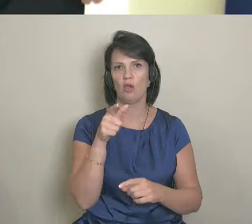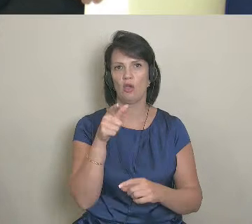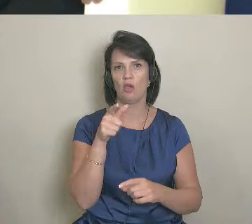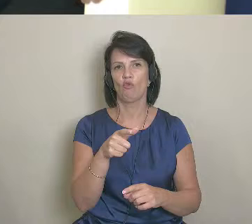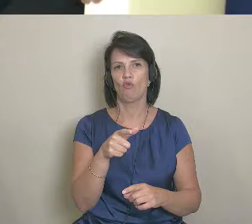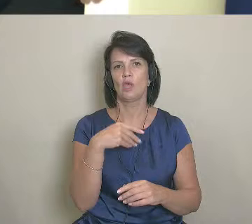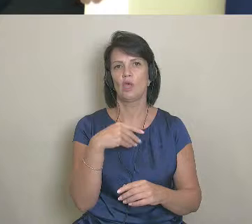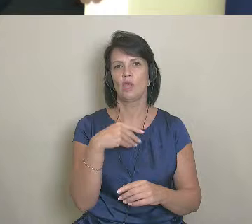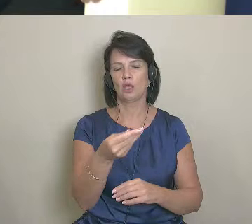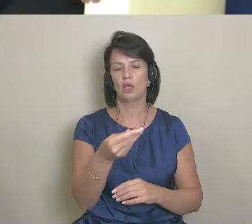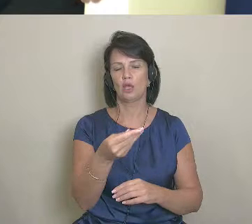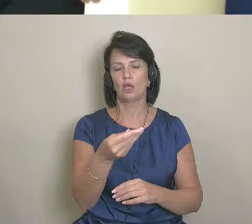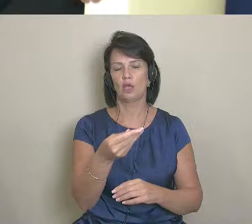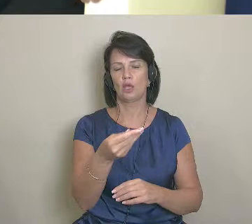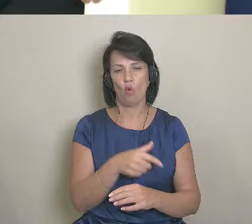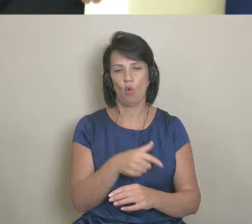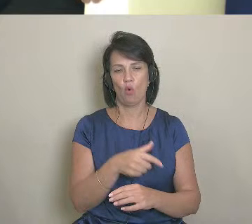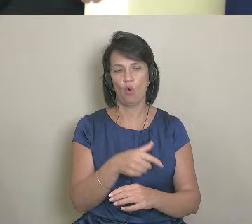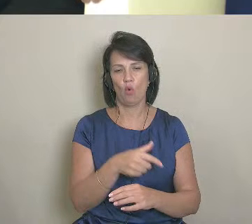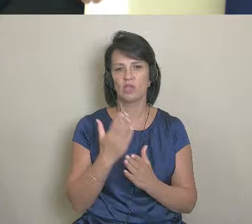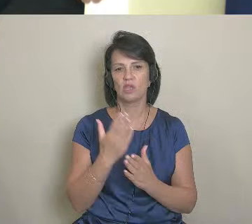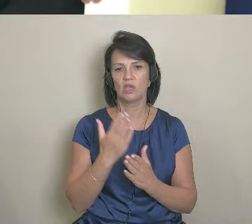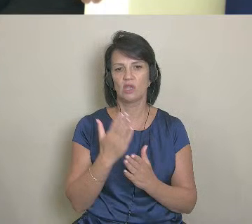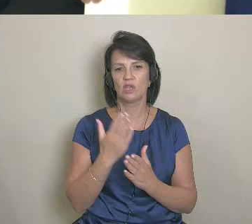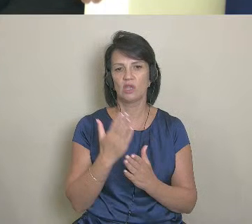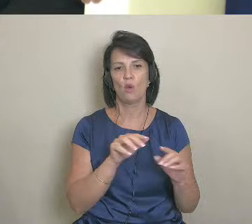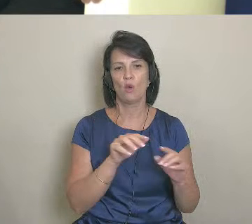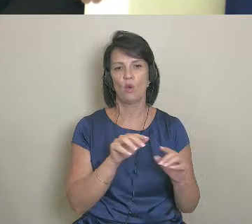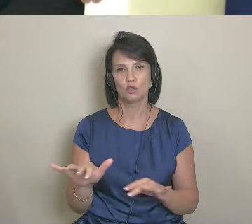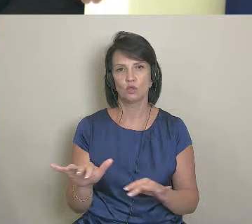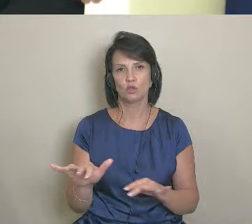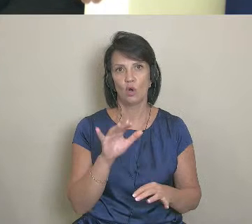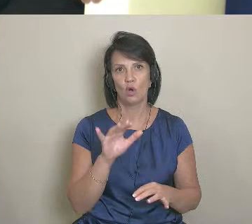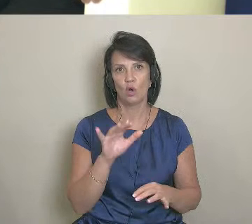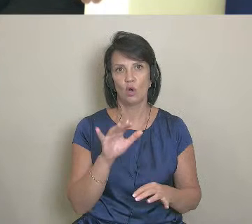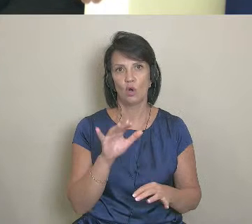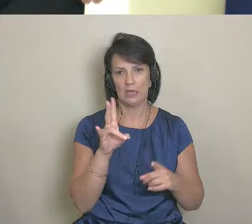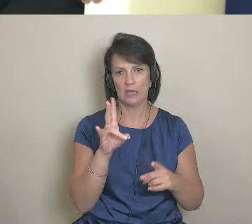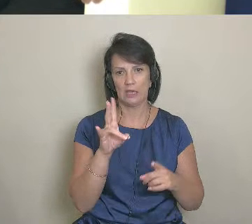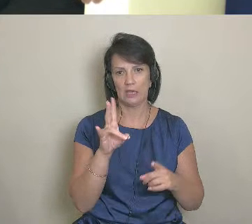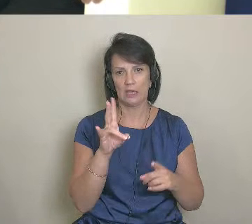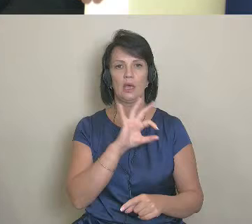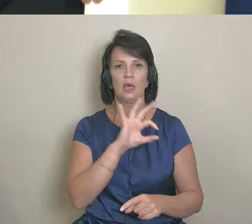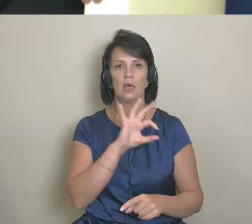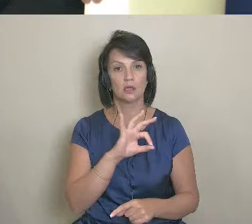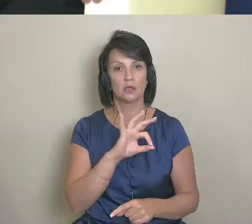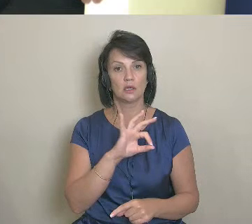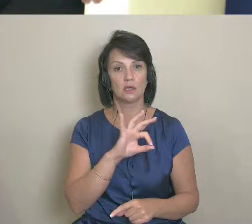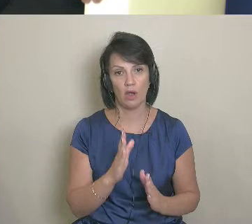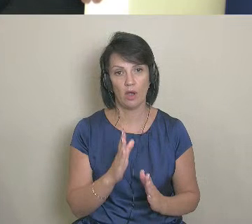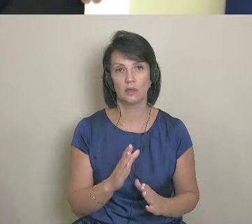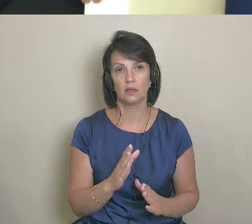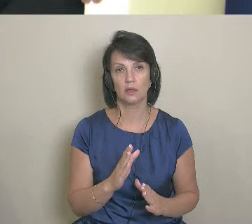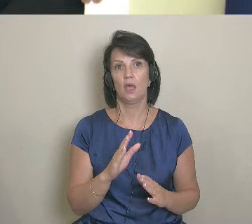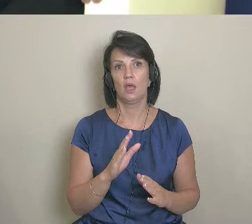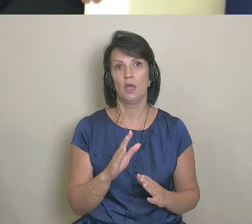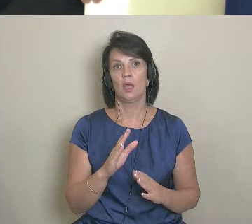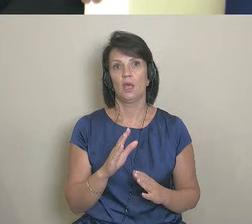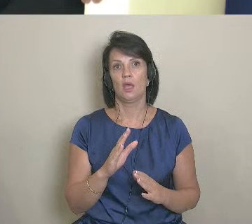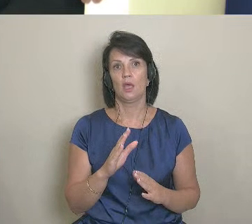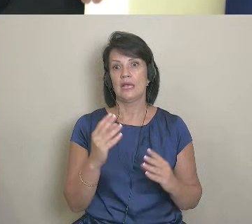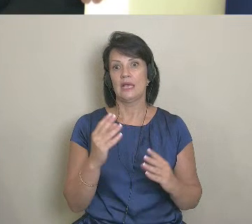take care of that. So there is the judge on duty, and there is respective procedure to make sure that it is